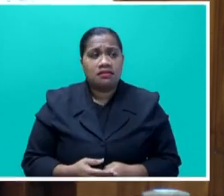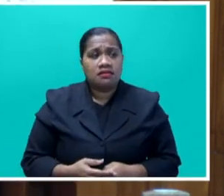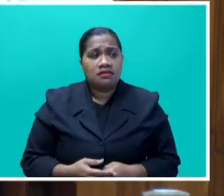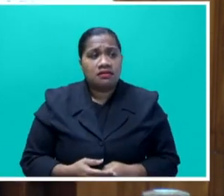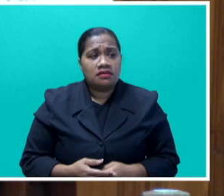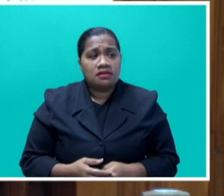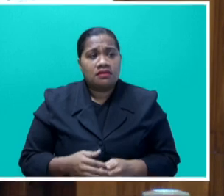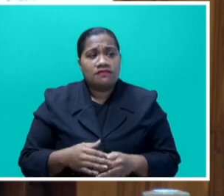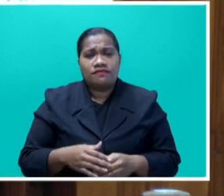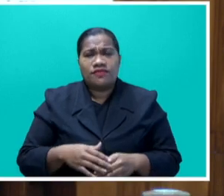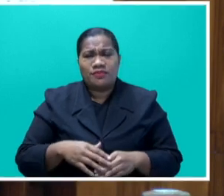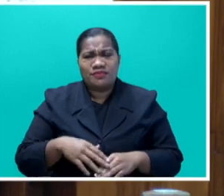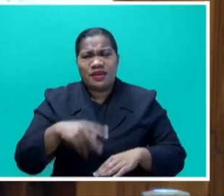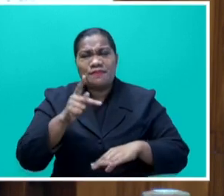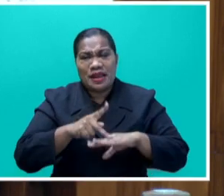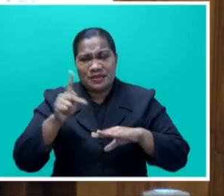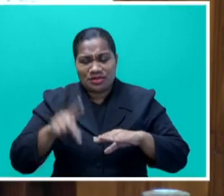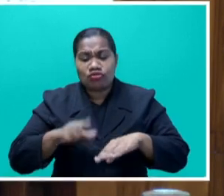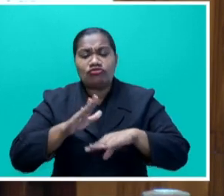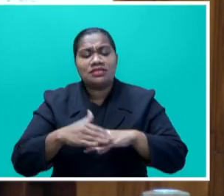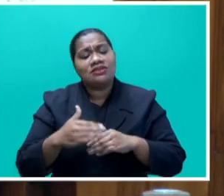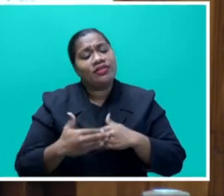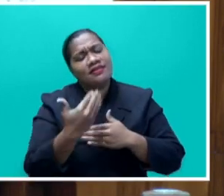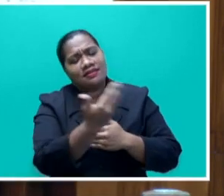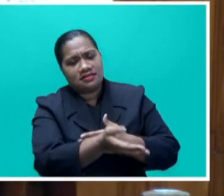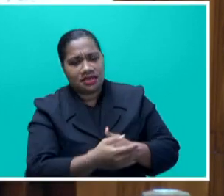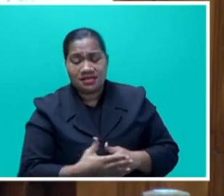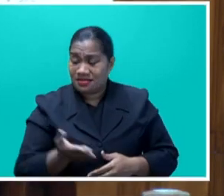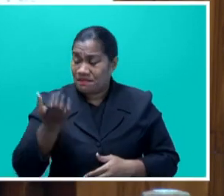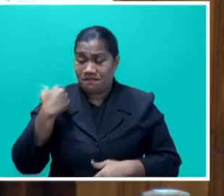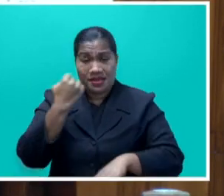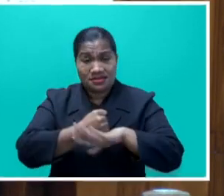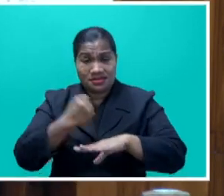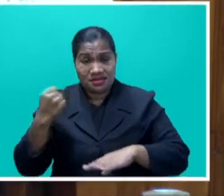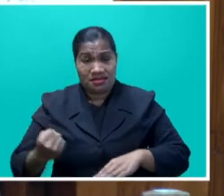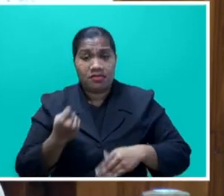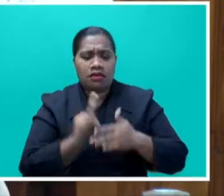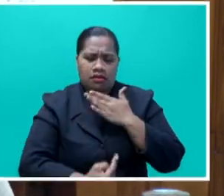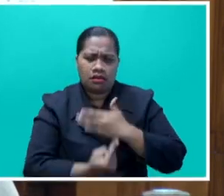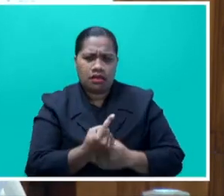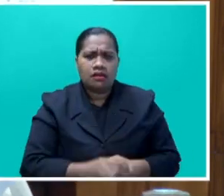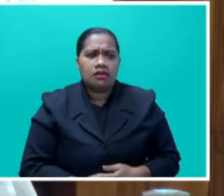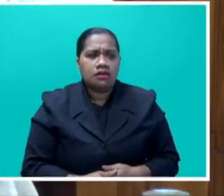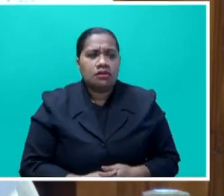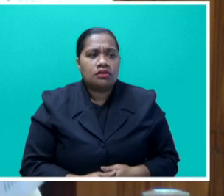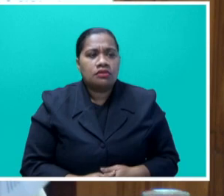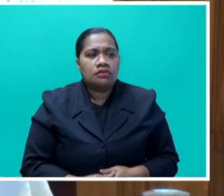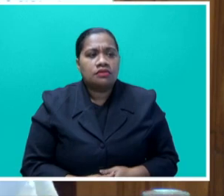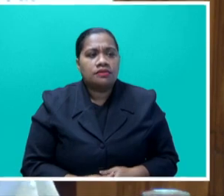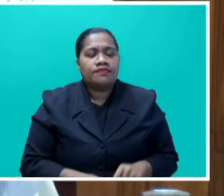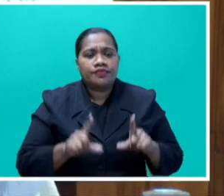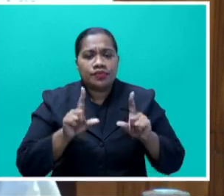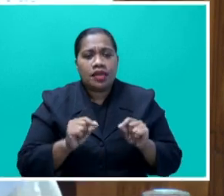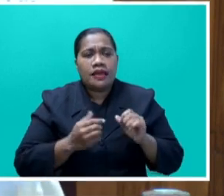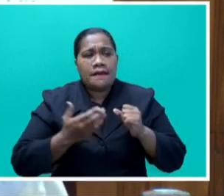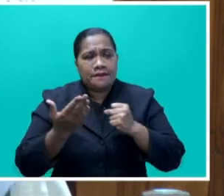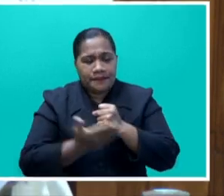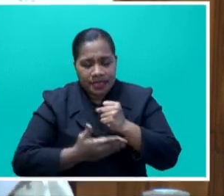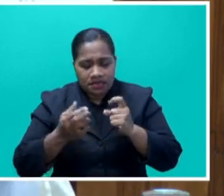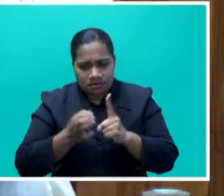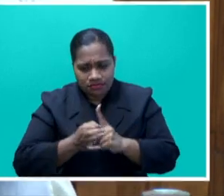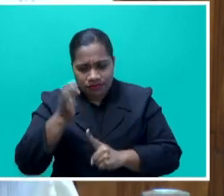other side. Mr. Speaker, sir, the past governments carried out basic upgrade of informal